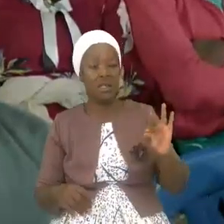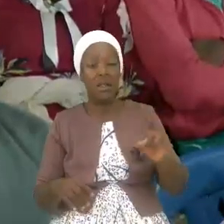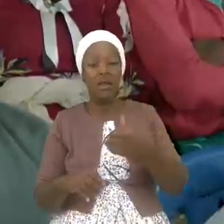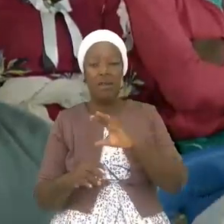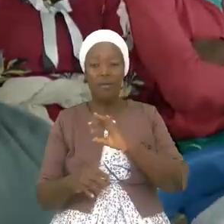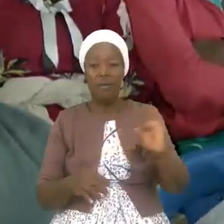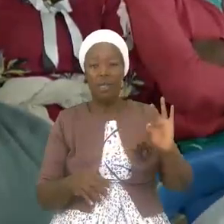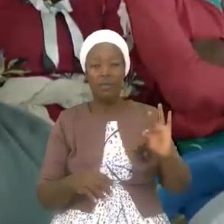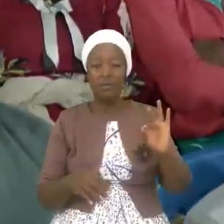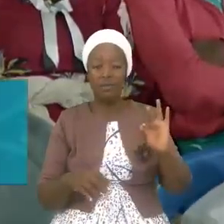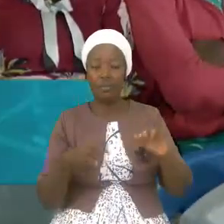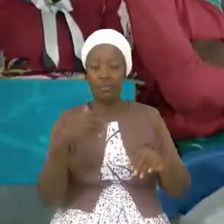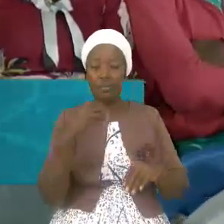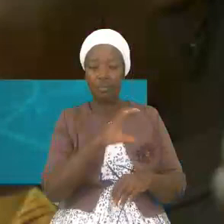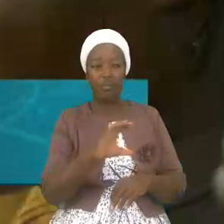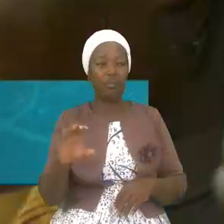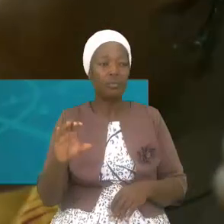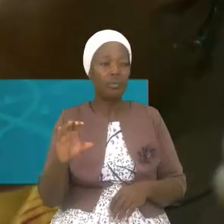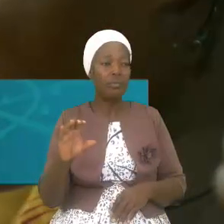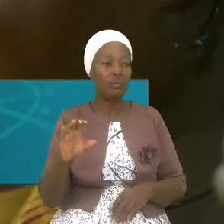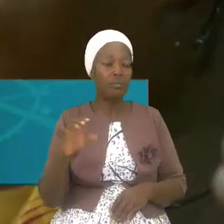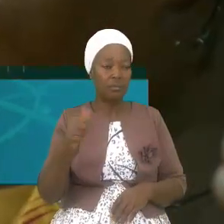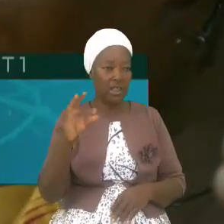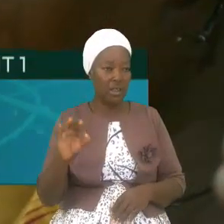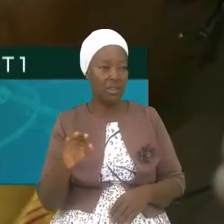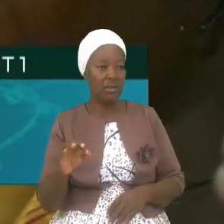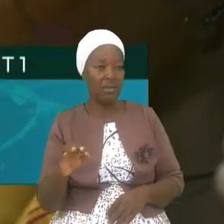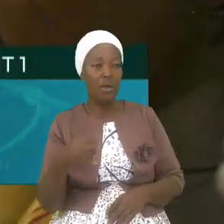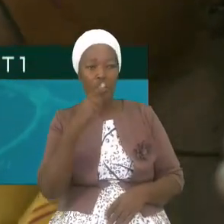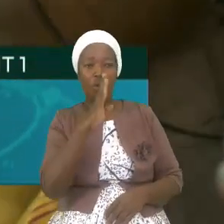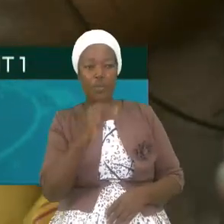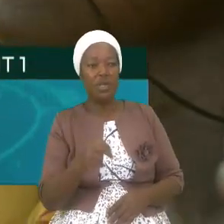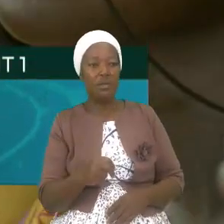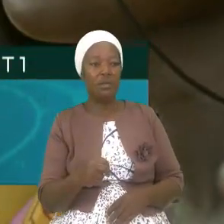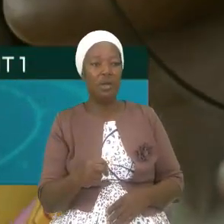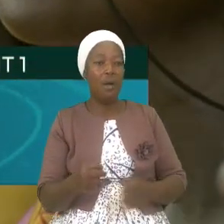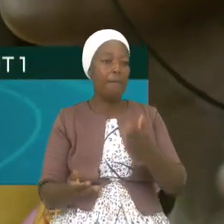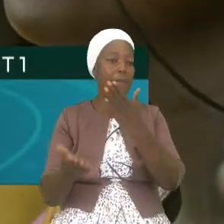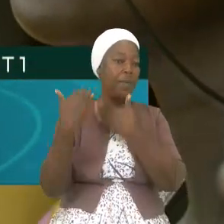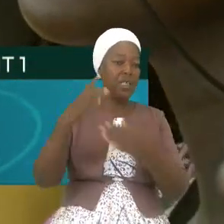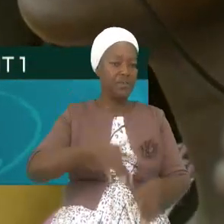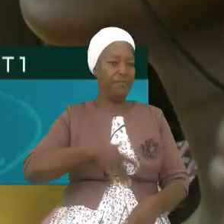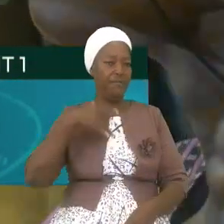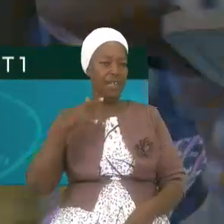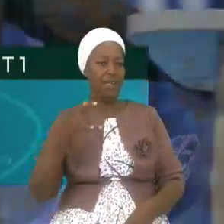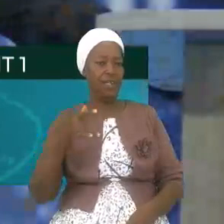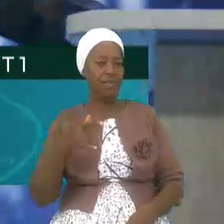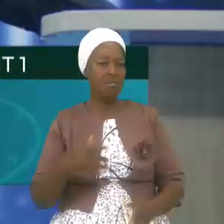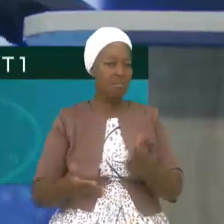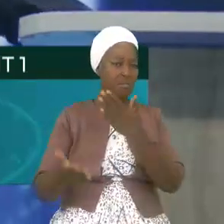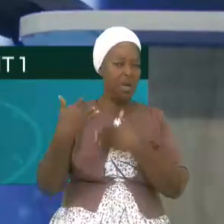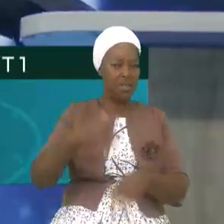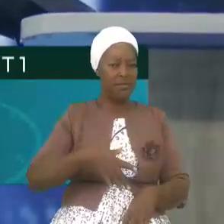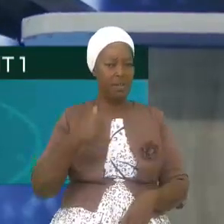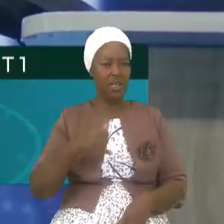past feeling. Now he's talking about the generality of people, and it's applicable to Belshazzar. Past feeling, all he did,